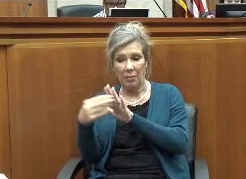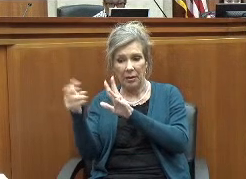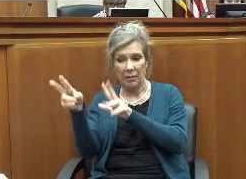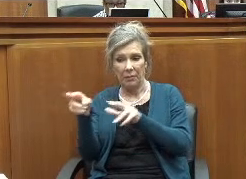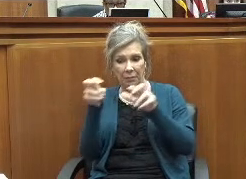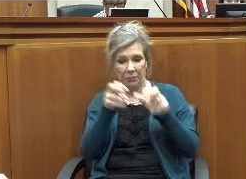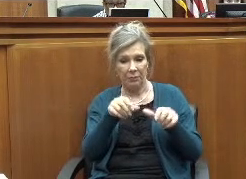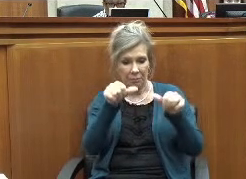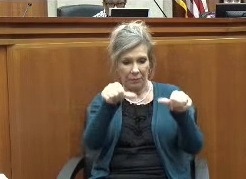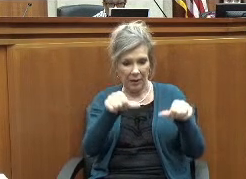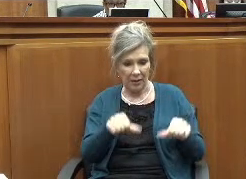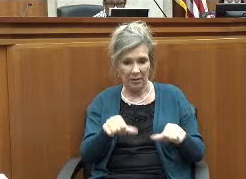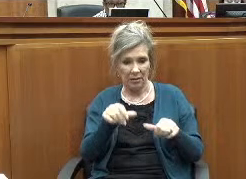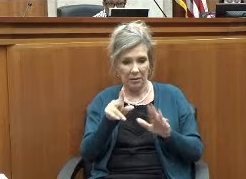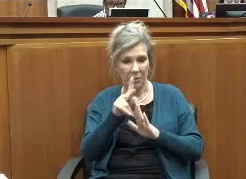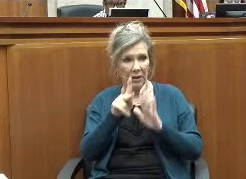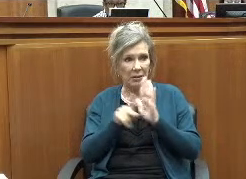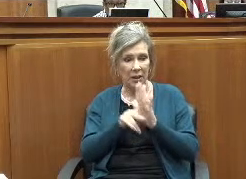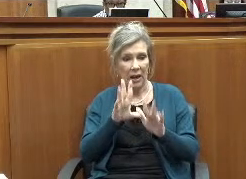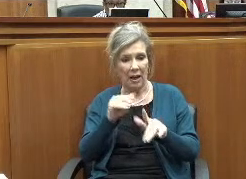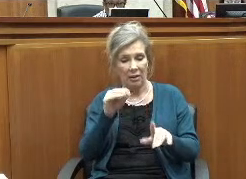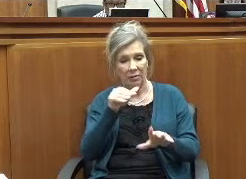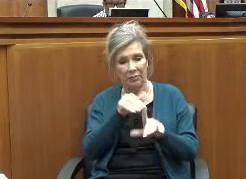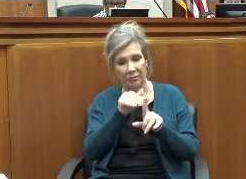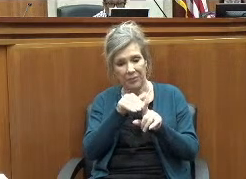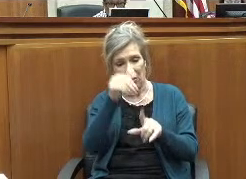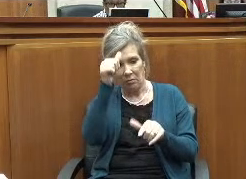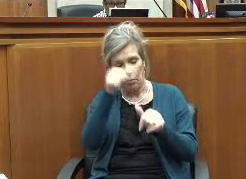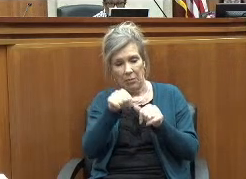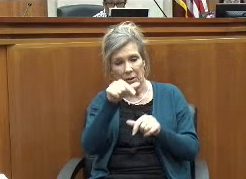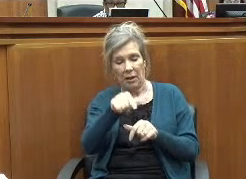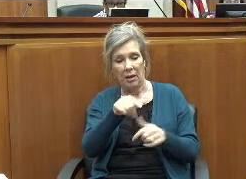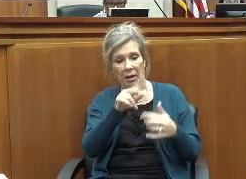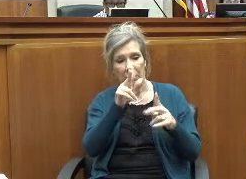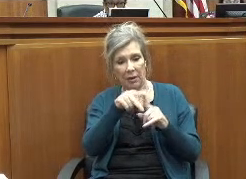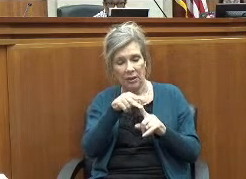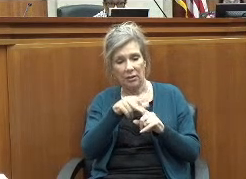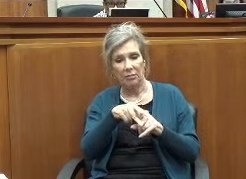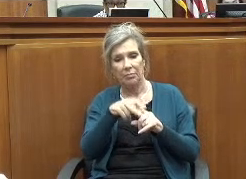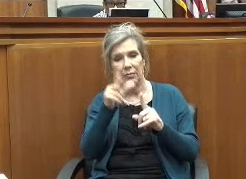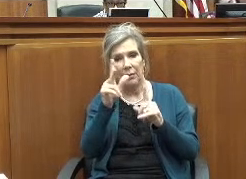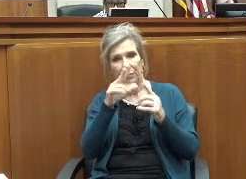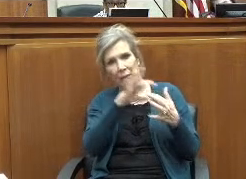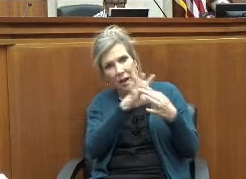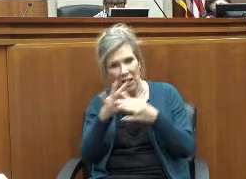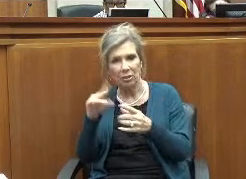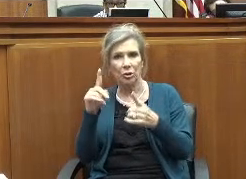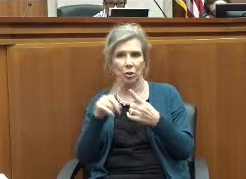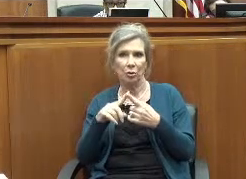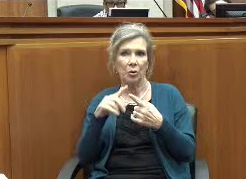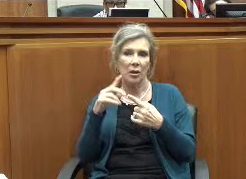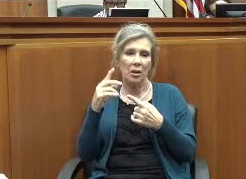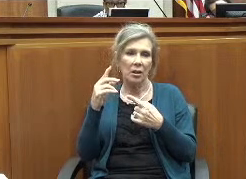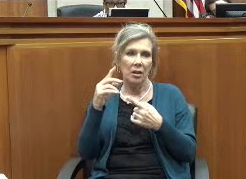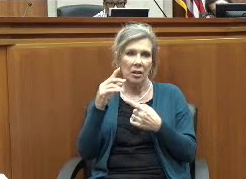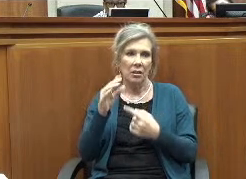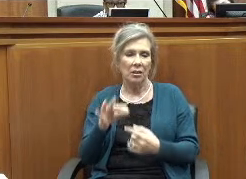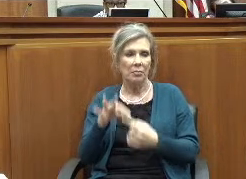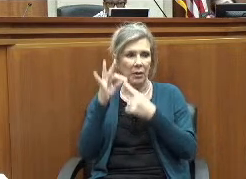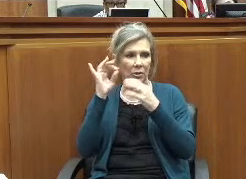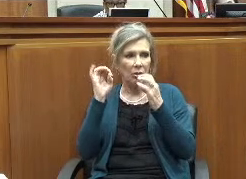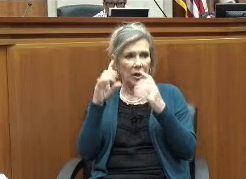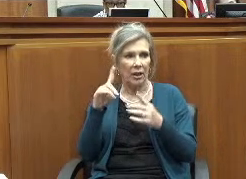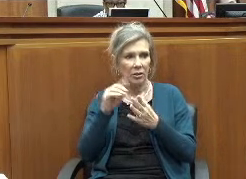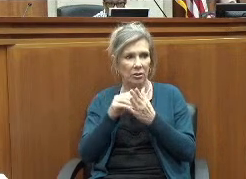be reminded, as this applies to the special ed students, that you must be in compliance with state and federal law.